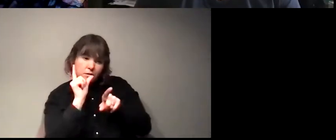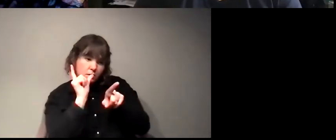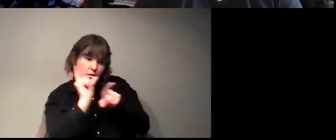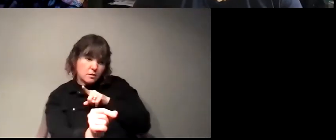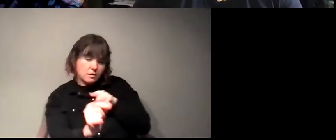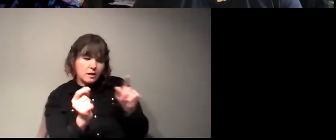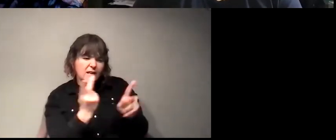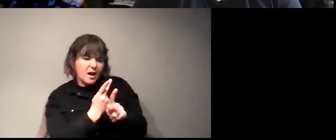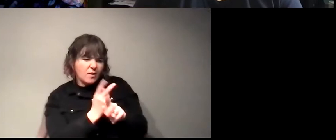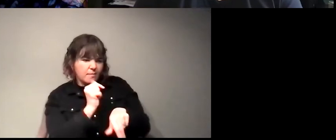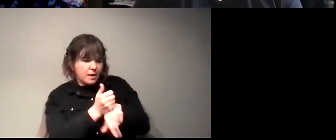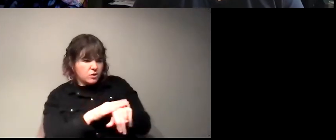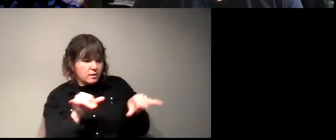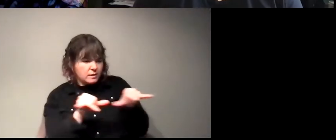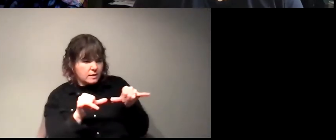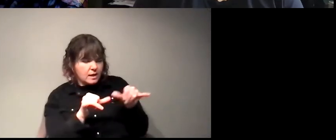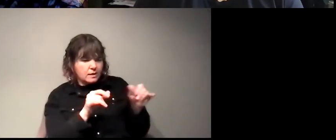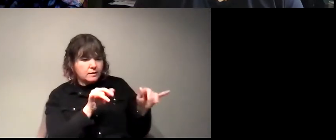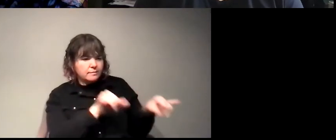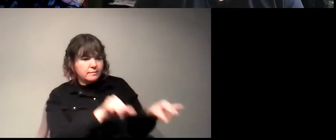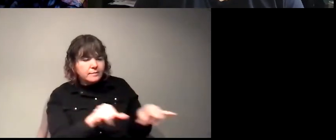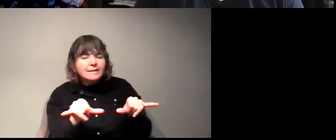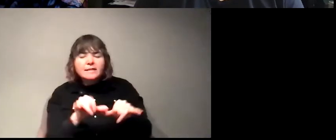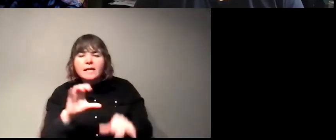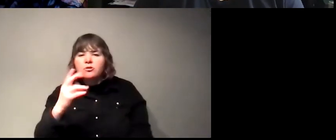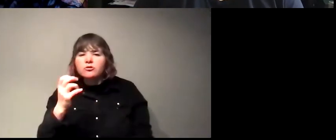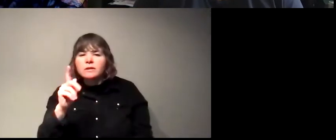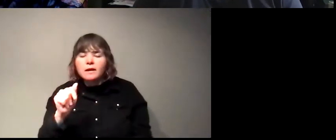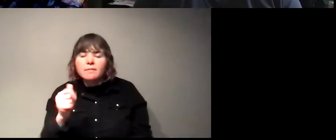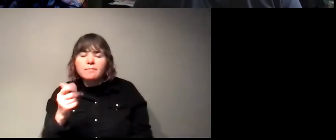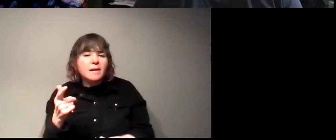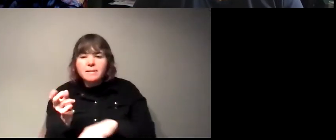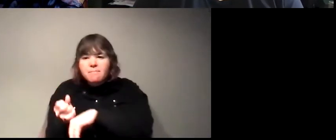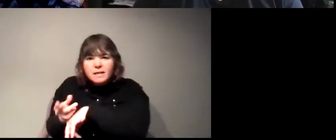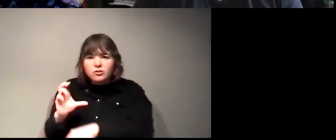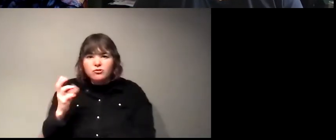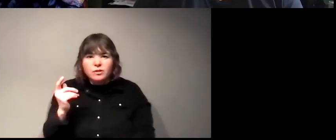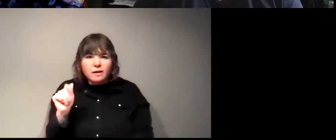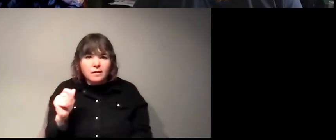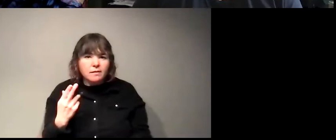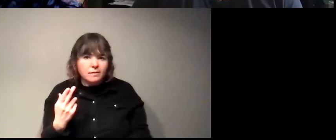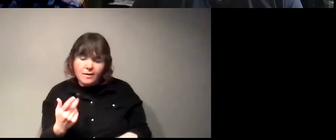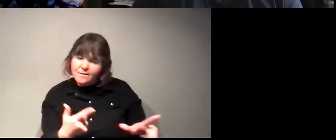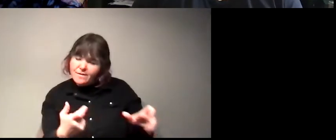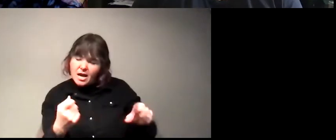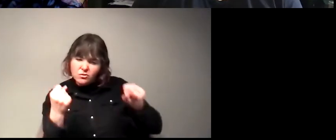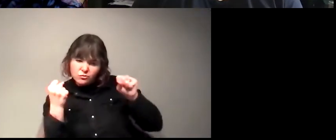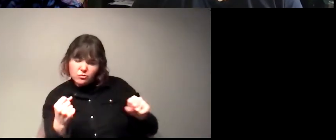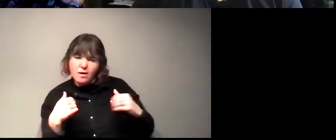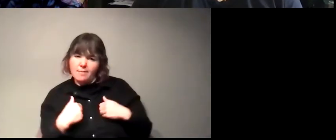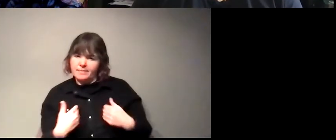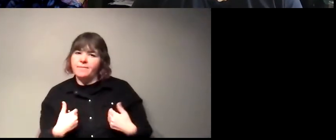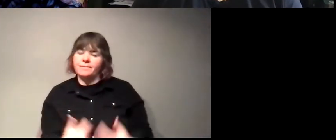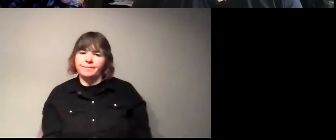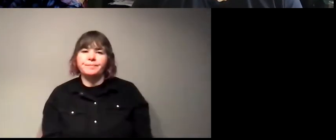based on its size that it might be as fast as a cheetah, maybe even faster. So there are some fast, strong animals out